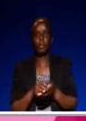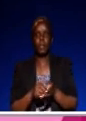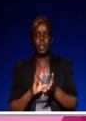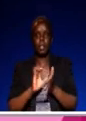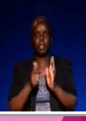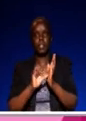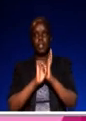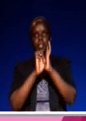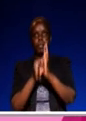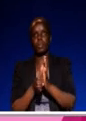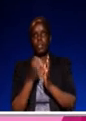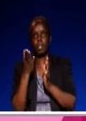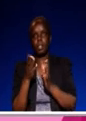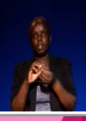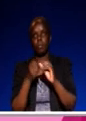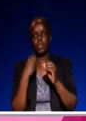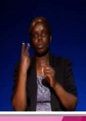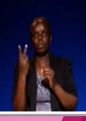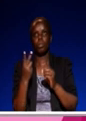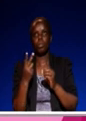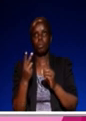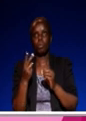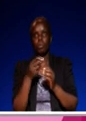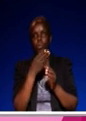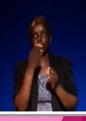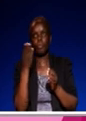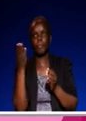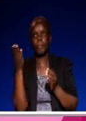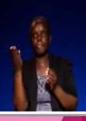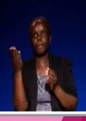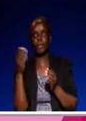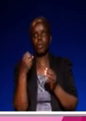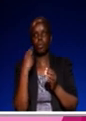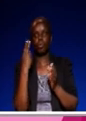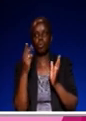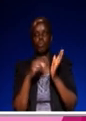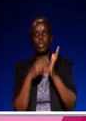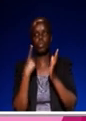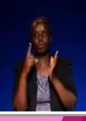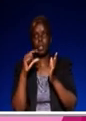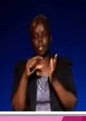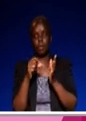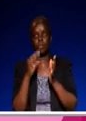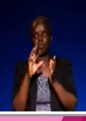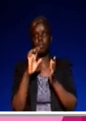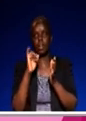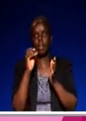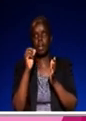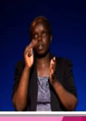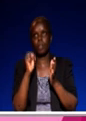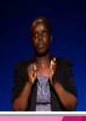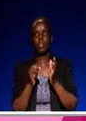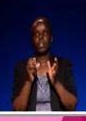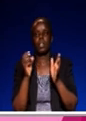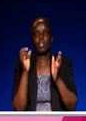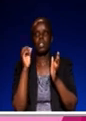example. And we have an oxide of iron contains 2.1 grams of iron and 0.08